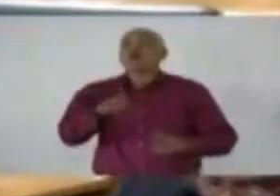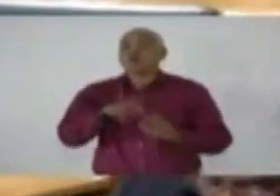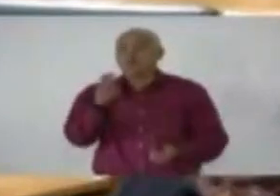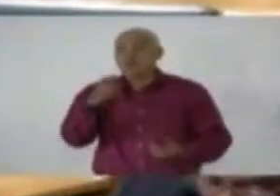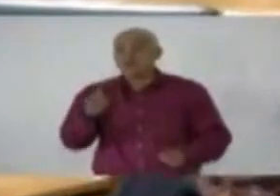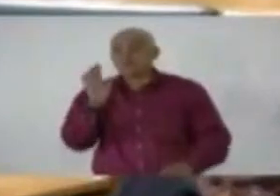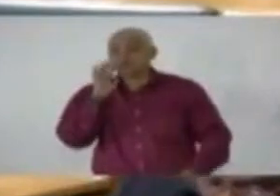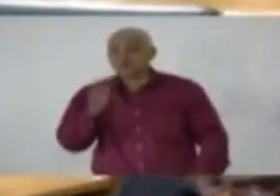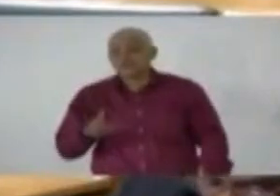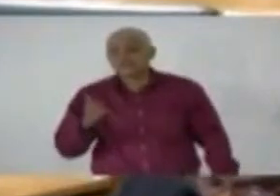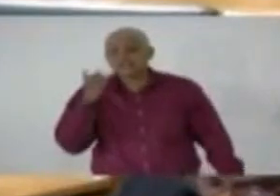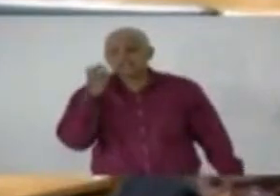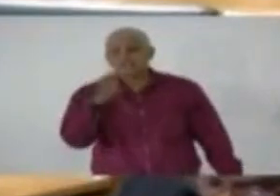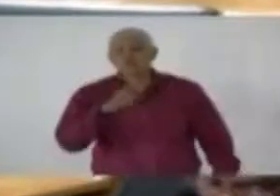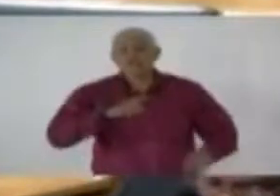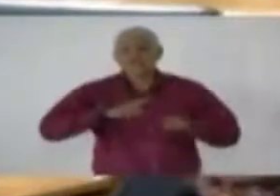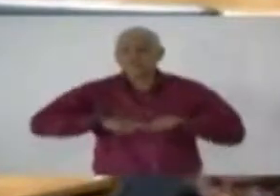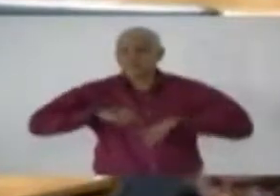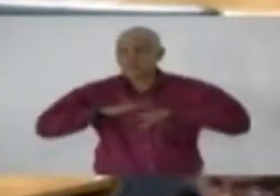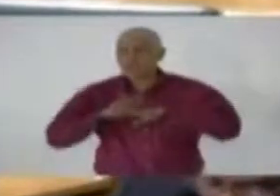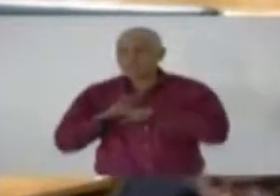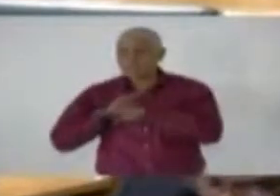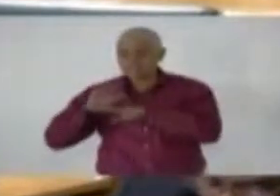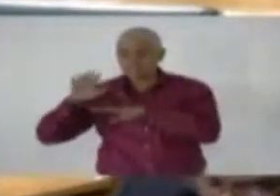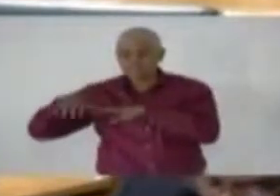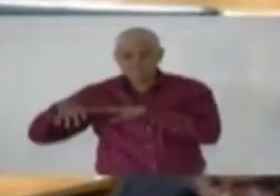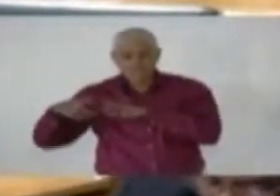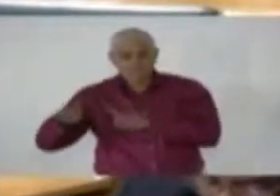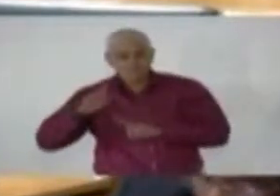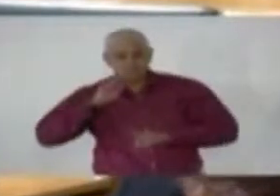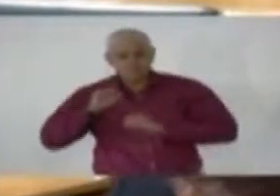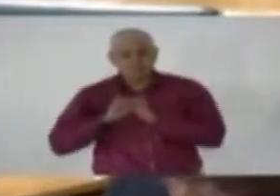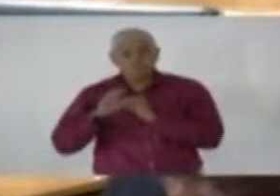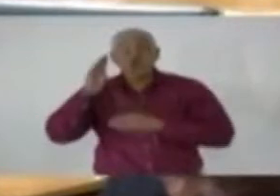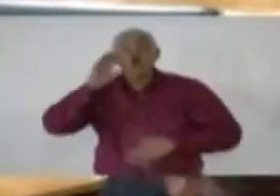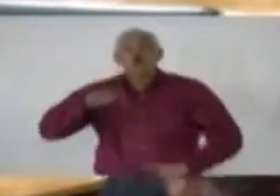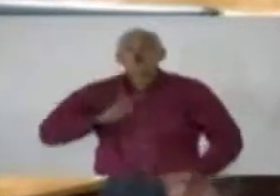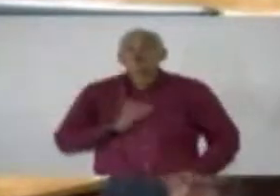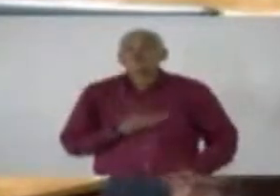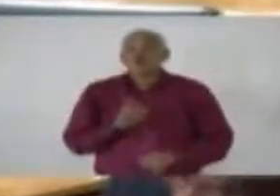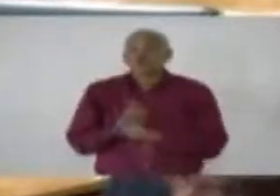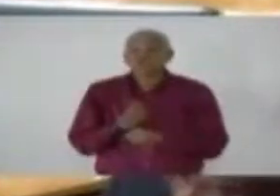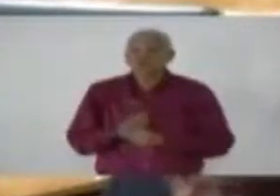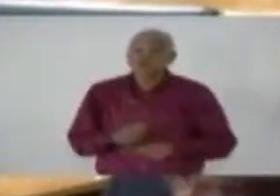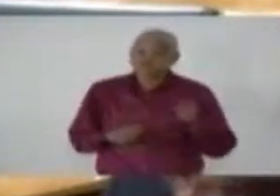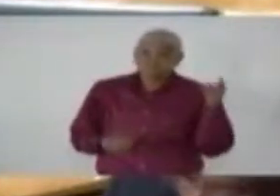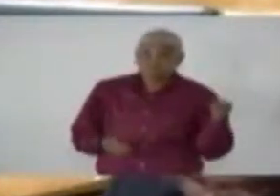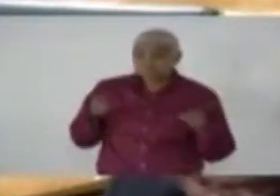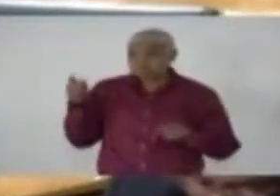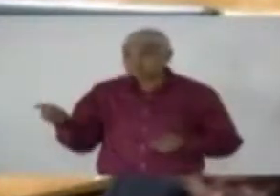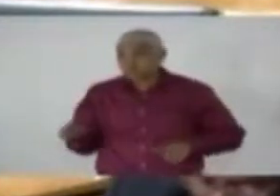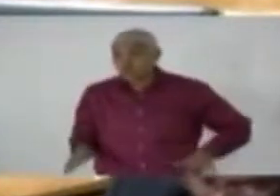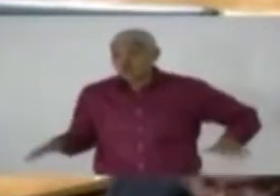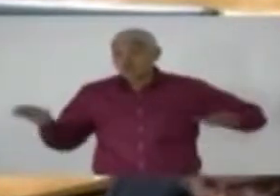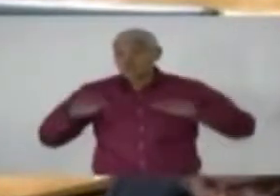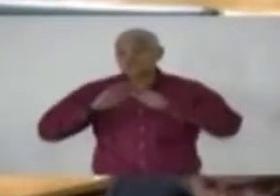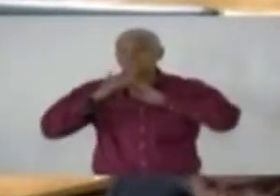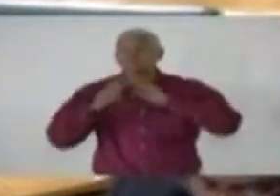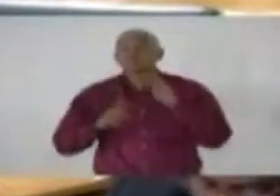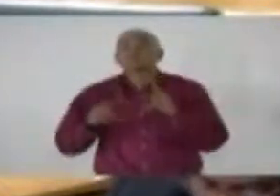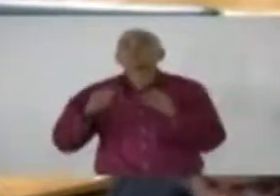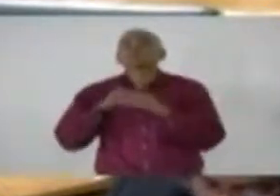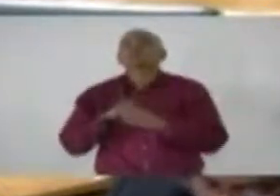think. If you're so dependent on business, it is all of our jobs. That side, this side, Jamaicans